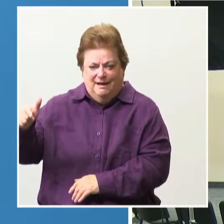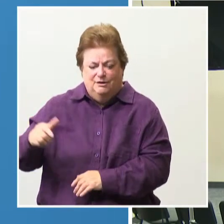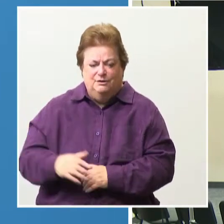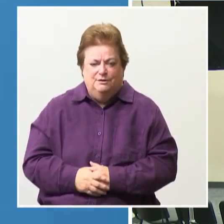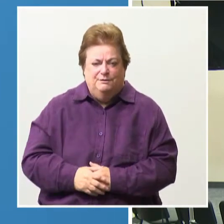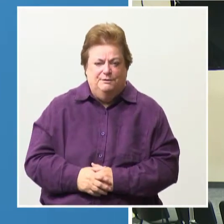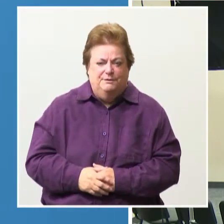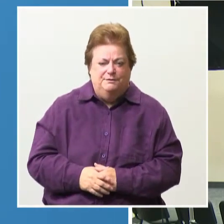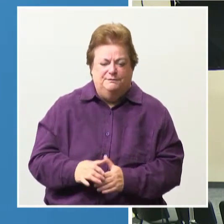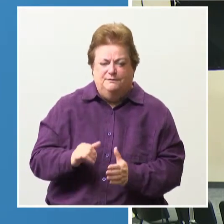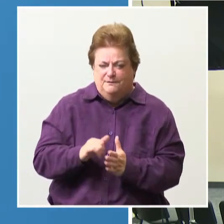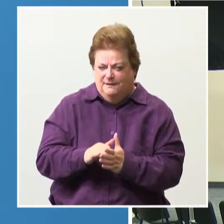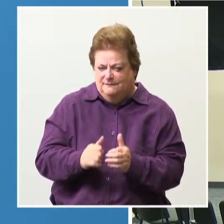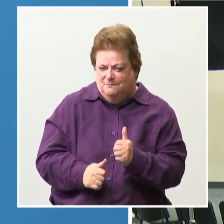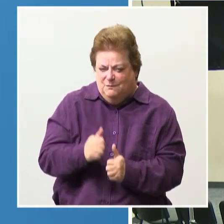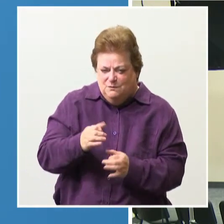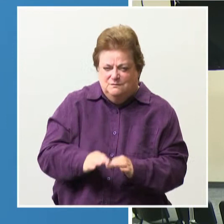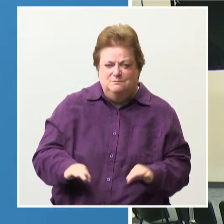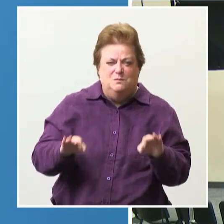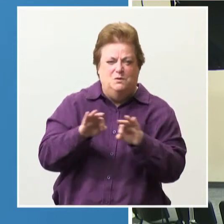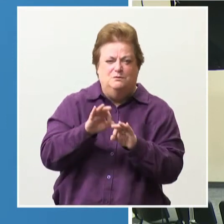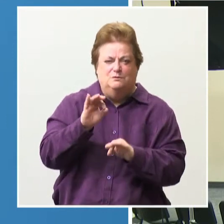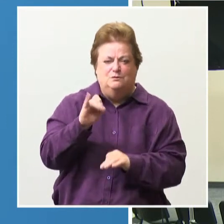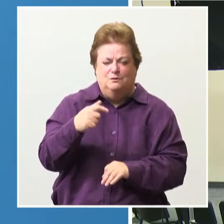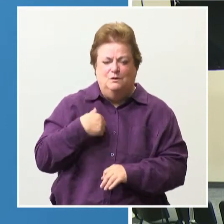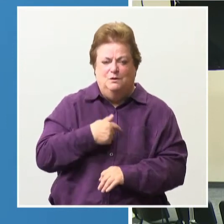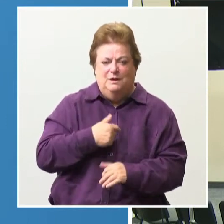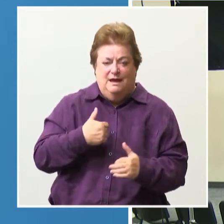important tool we have to combat